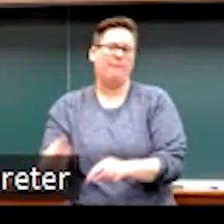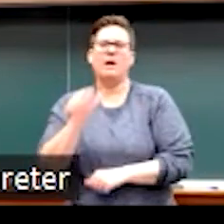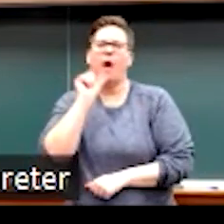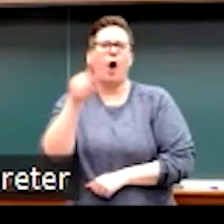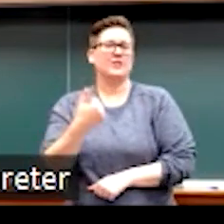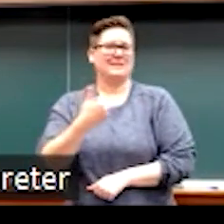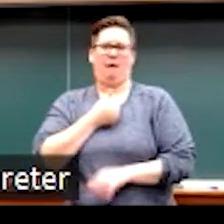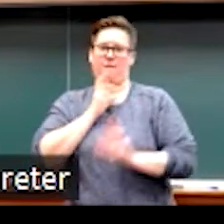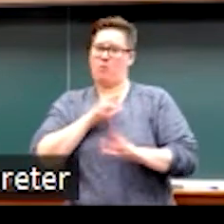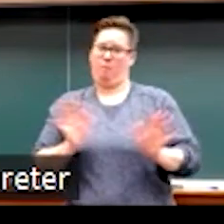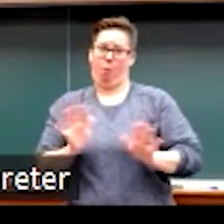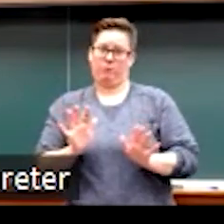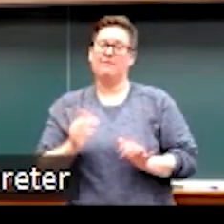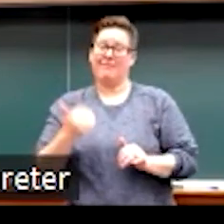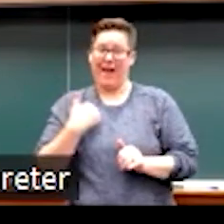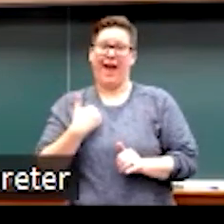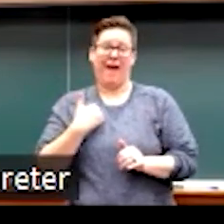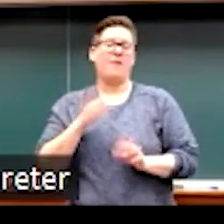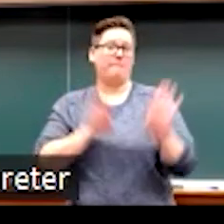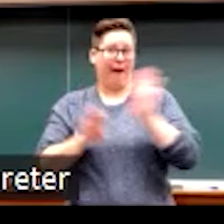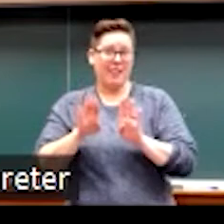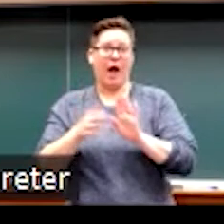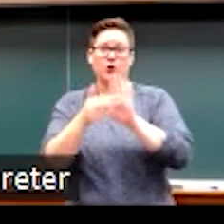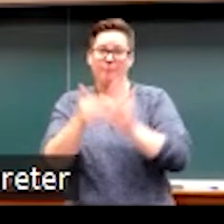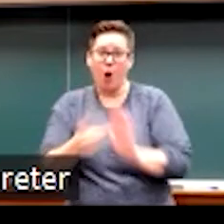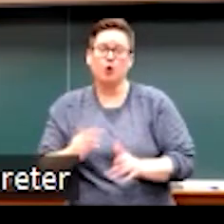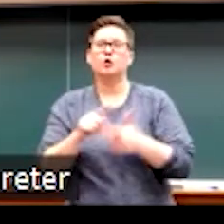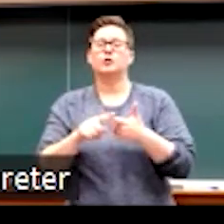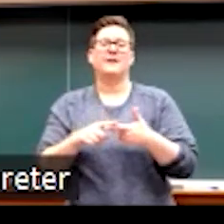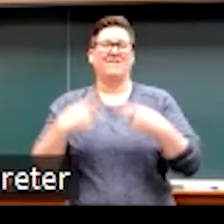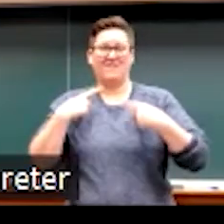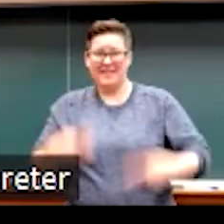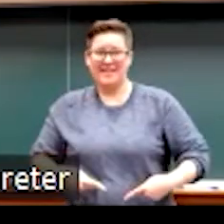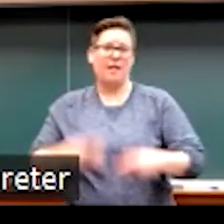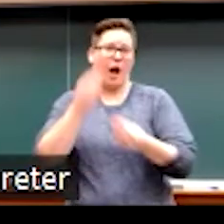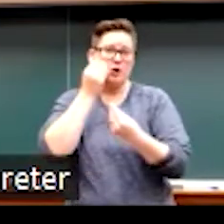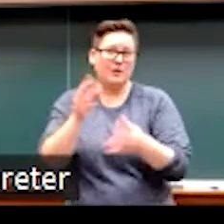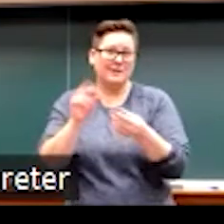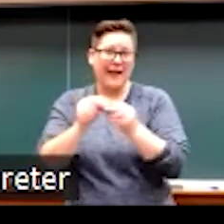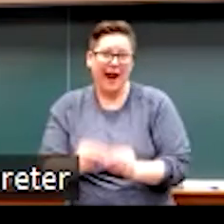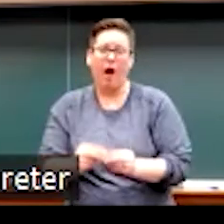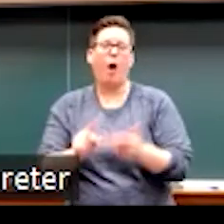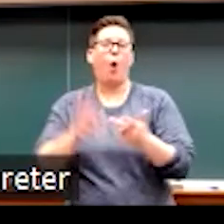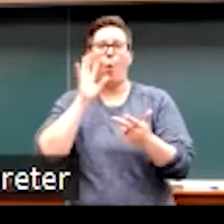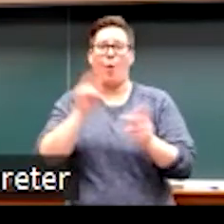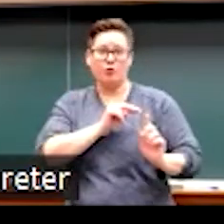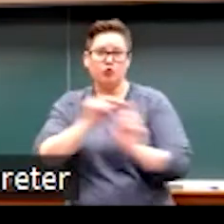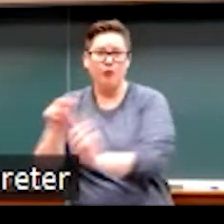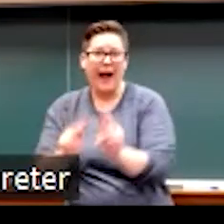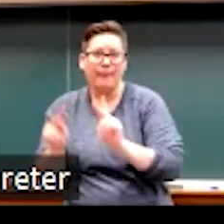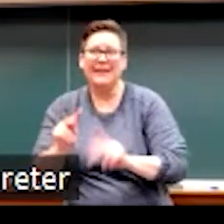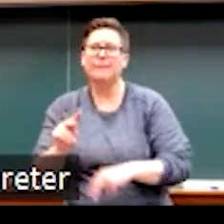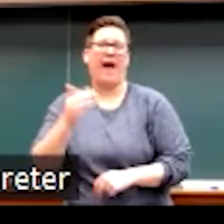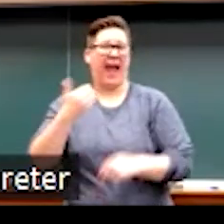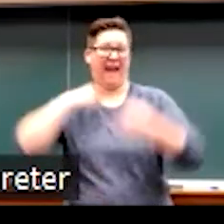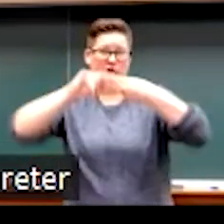just self-report stuff. They have biological markers. They have physiological data. They're going to track people over time. They